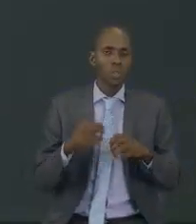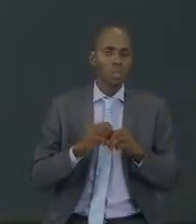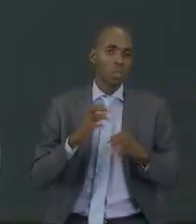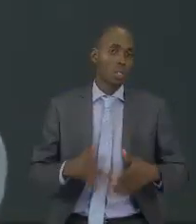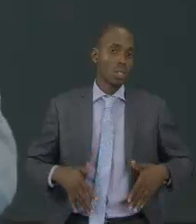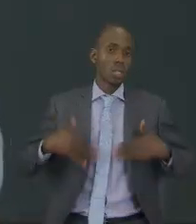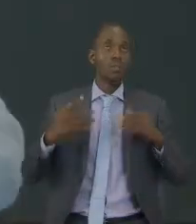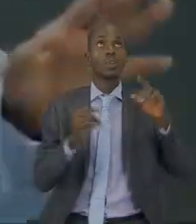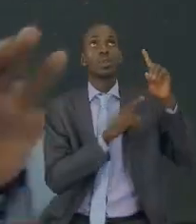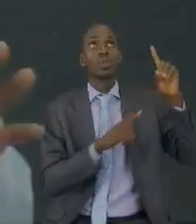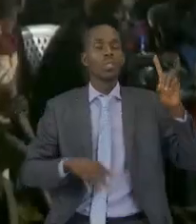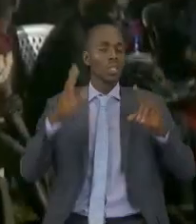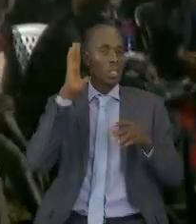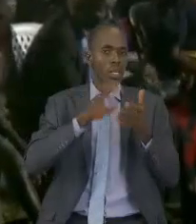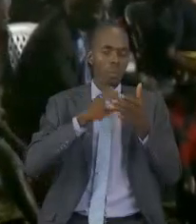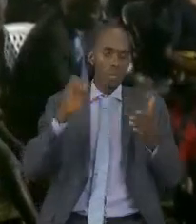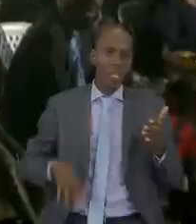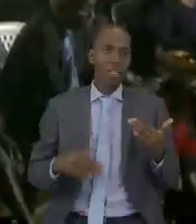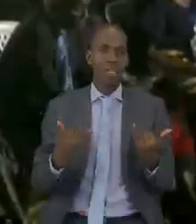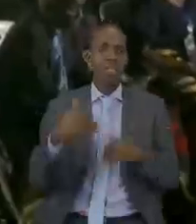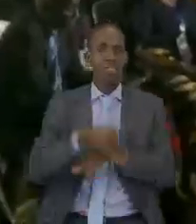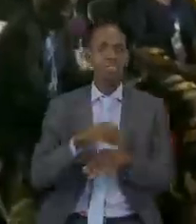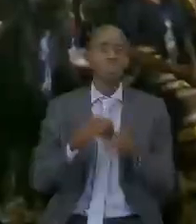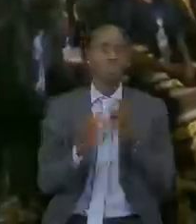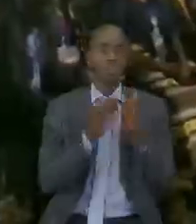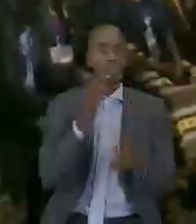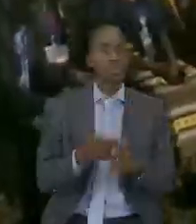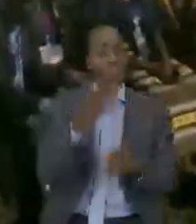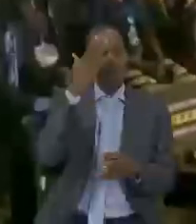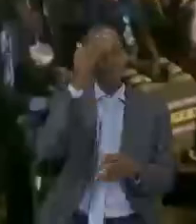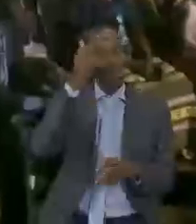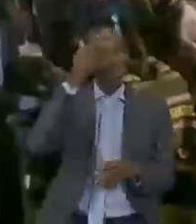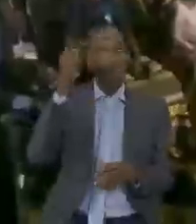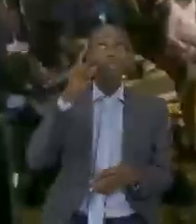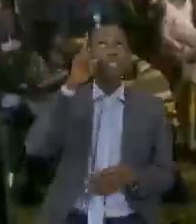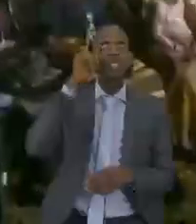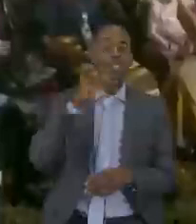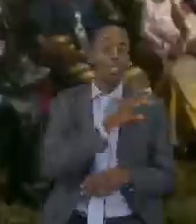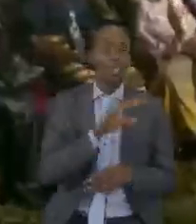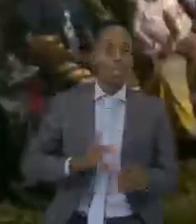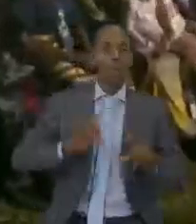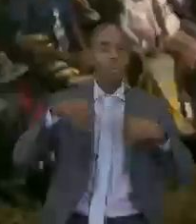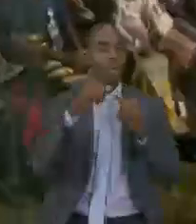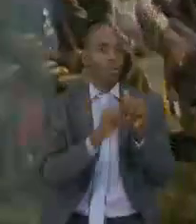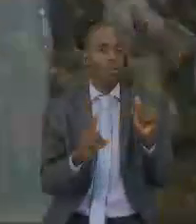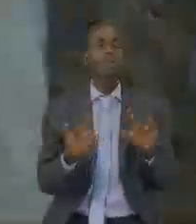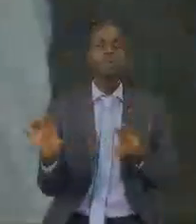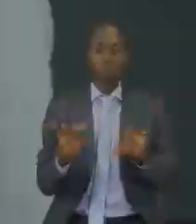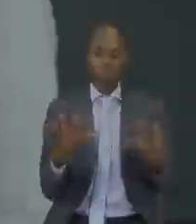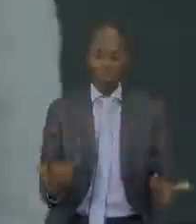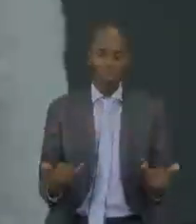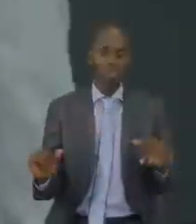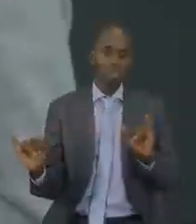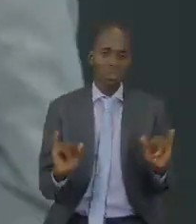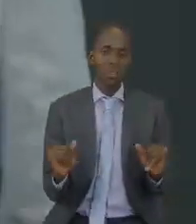the Lord will remove it tonight. Because he went about, and he's still the same, he's going